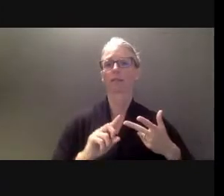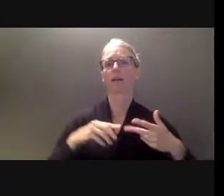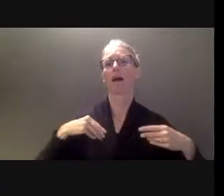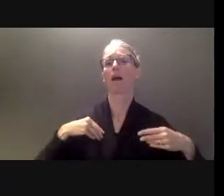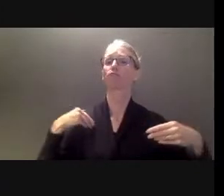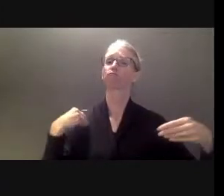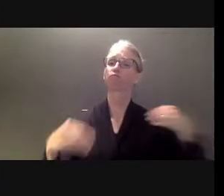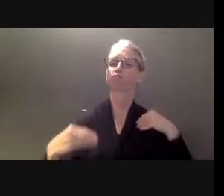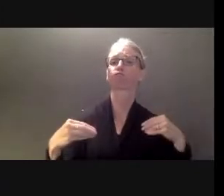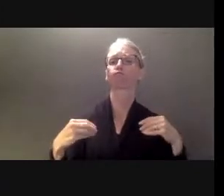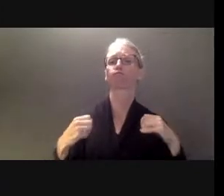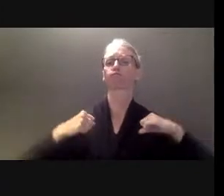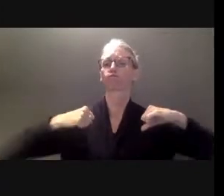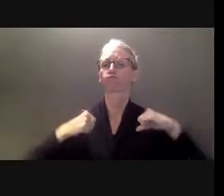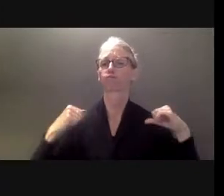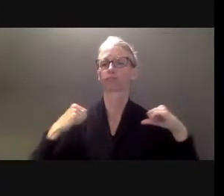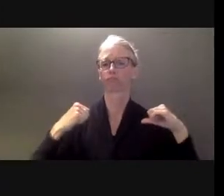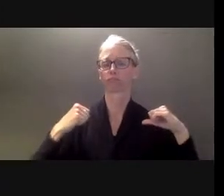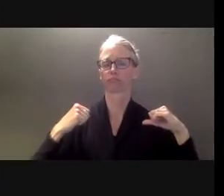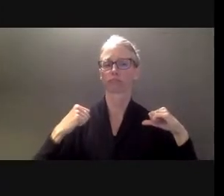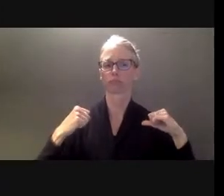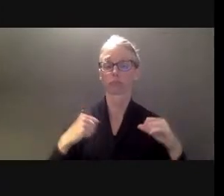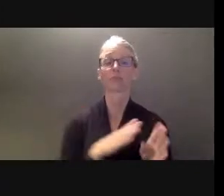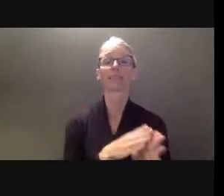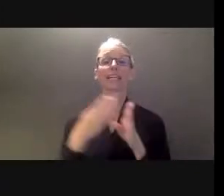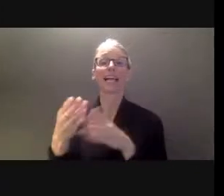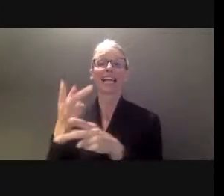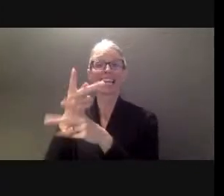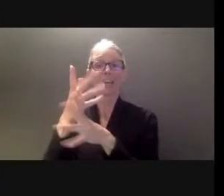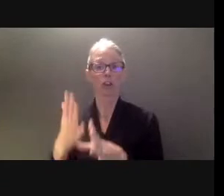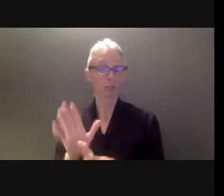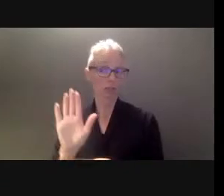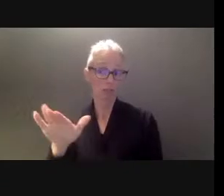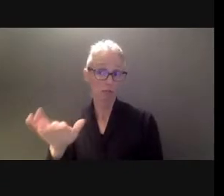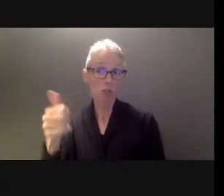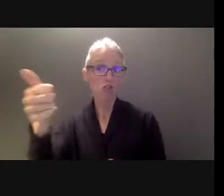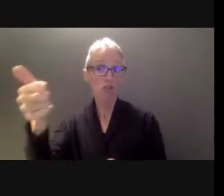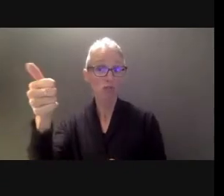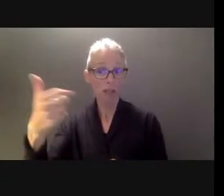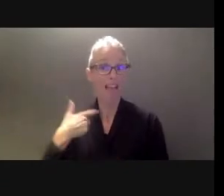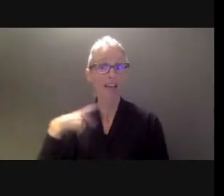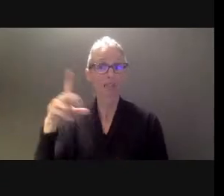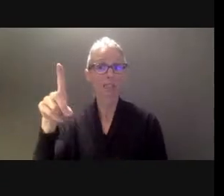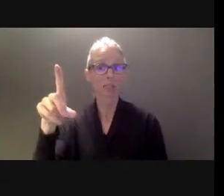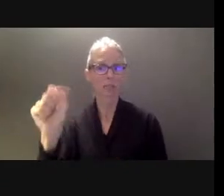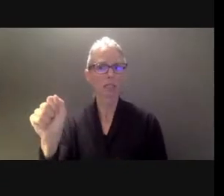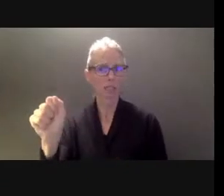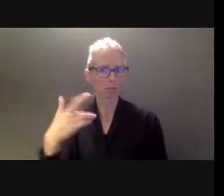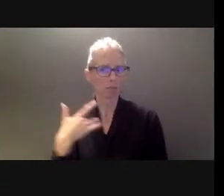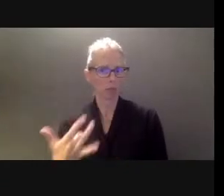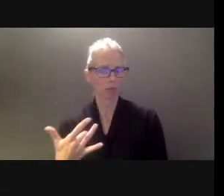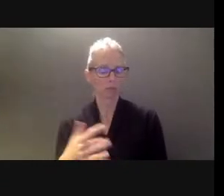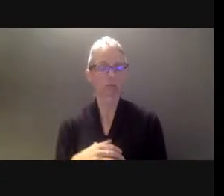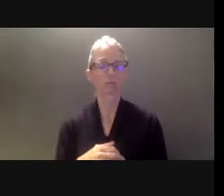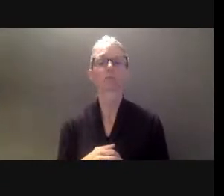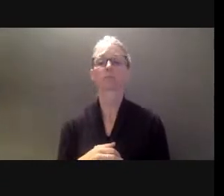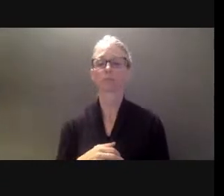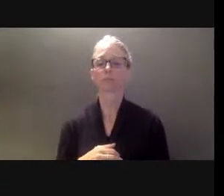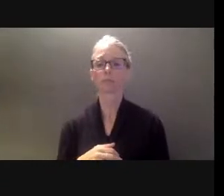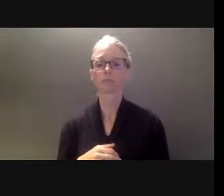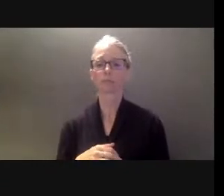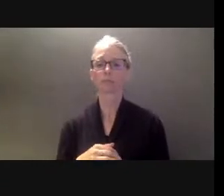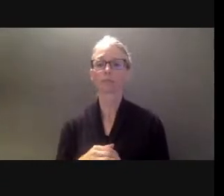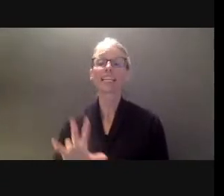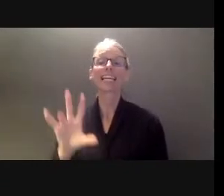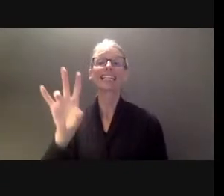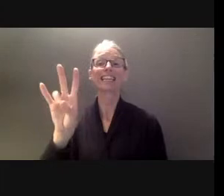asked caregivers if they themselves have a disability, as this isn't uncommon. About 75% reported